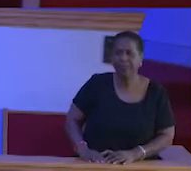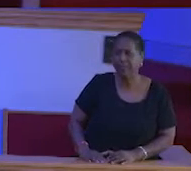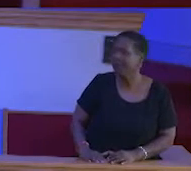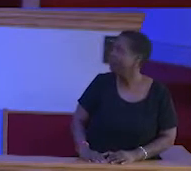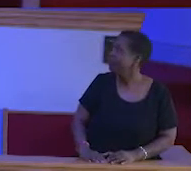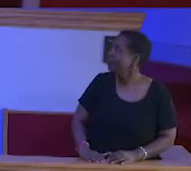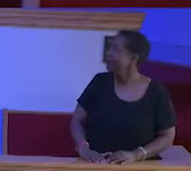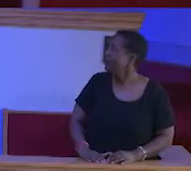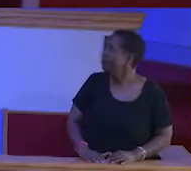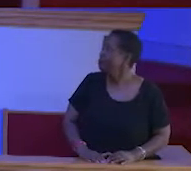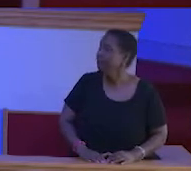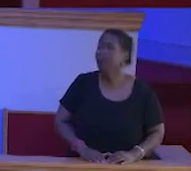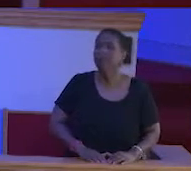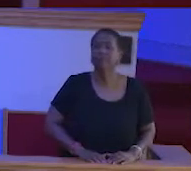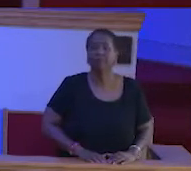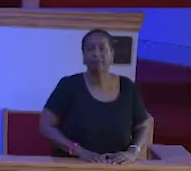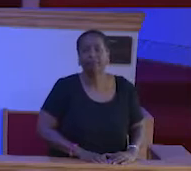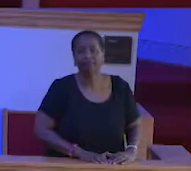has come to pass.